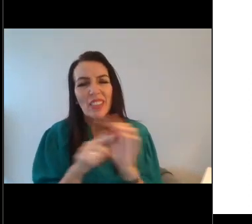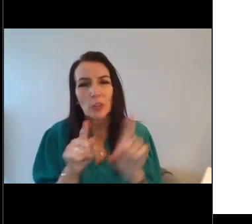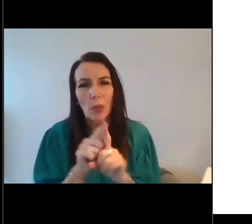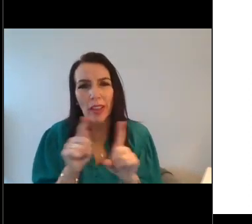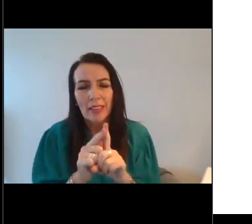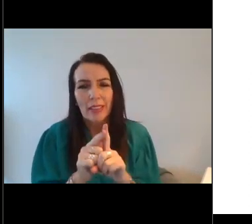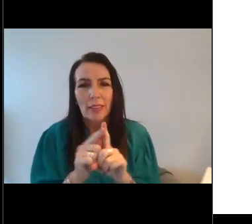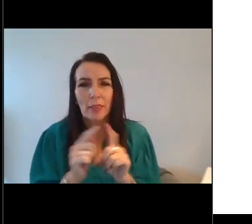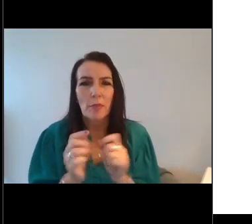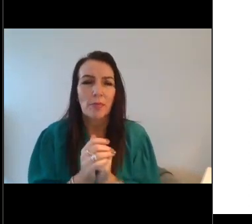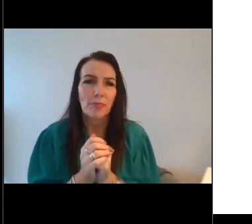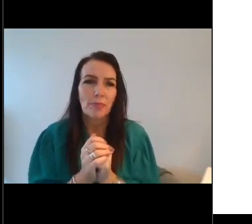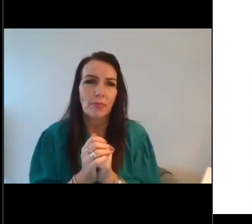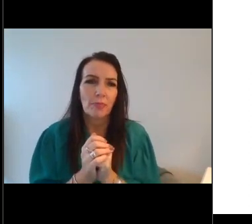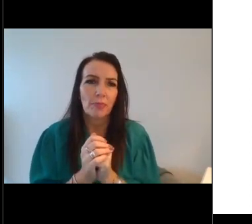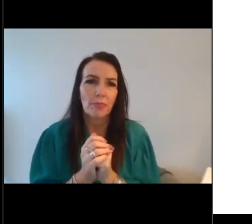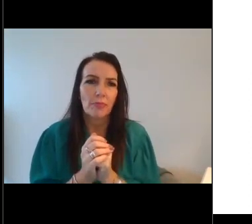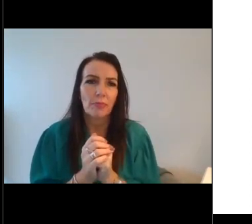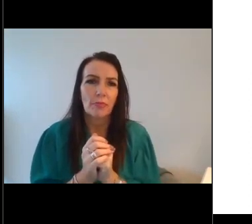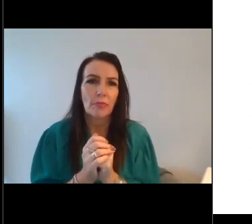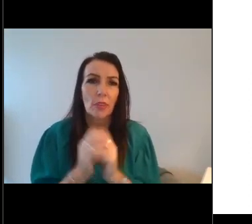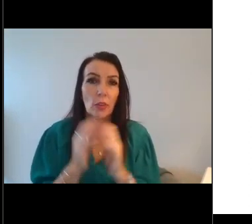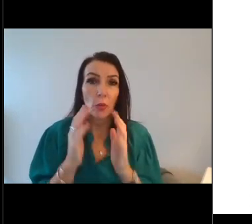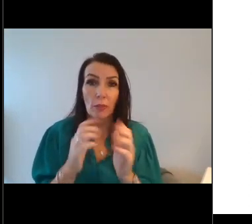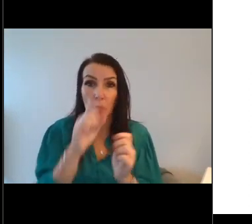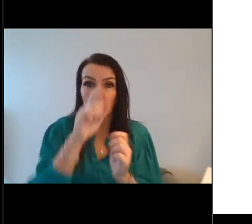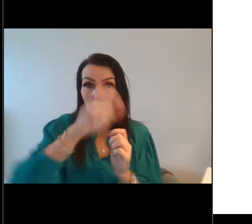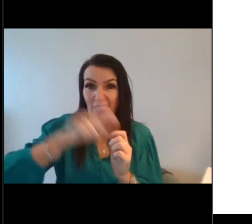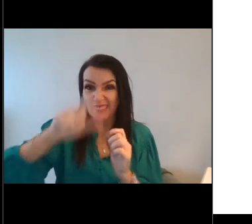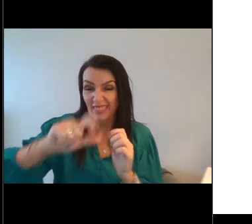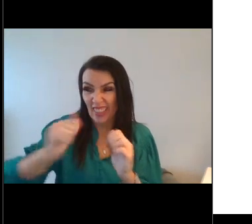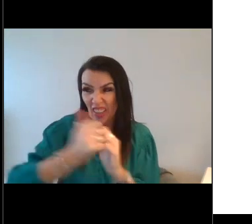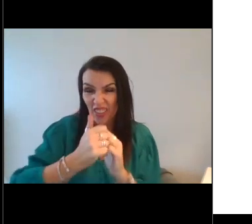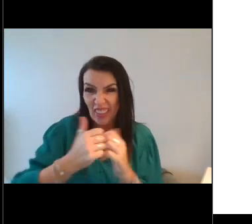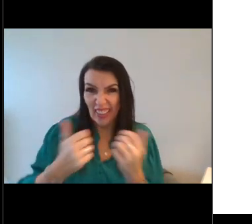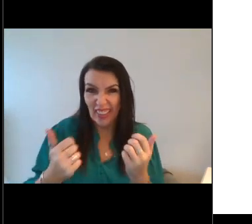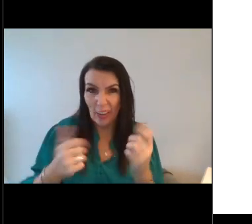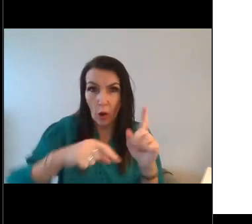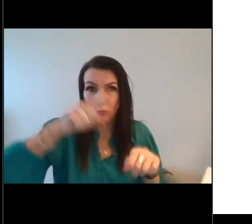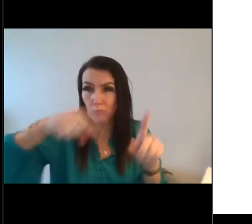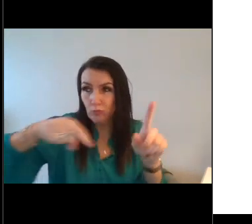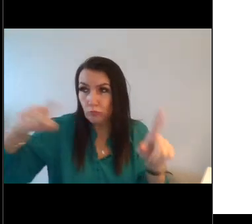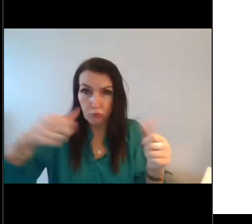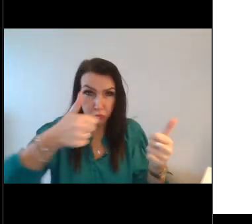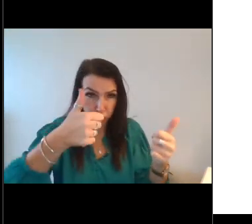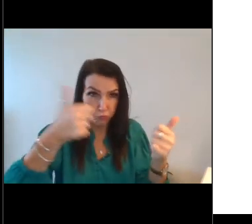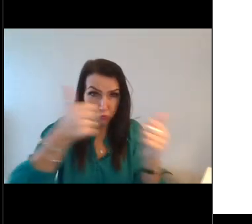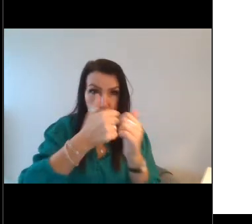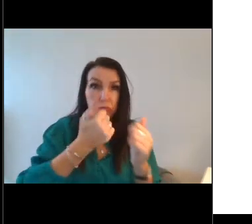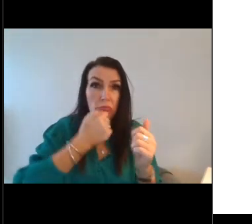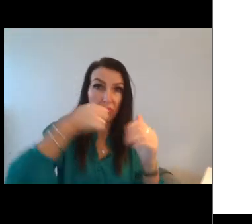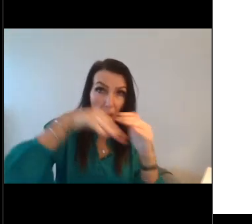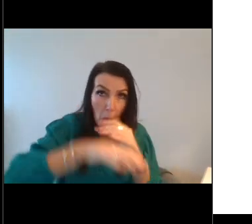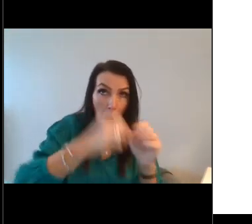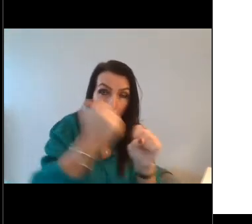that you've got to get the buy-in from a wide range of customers. And